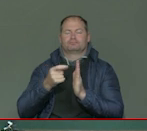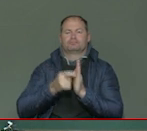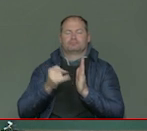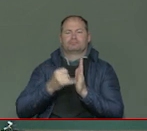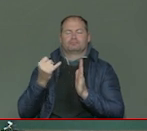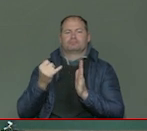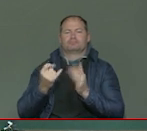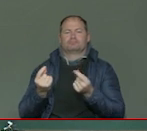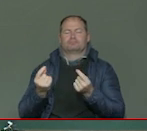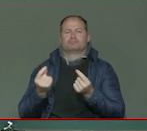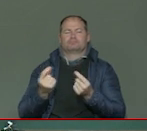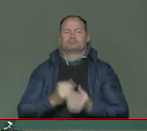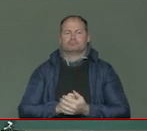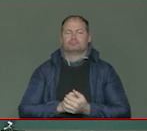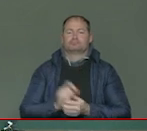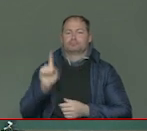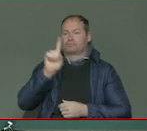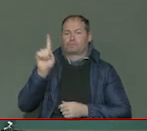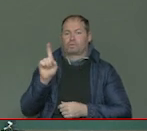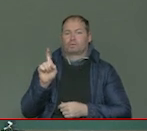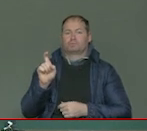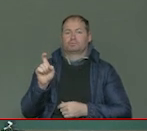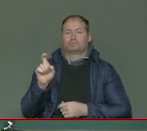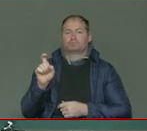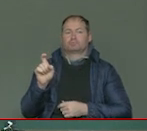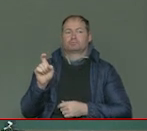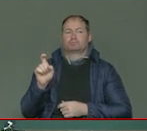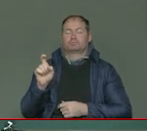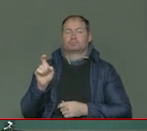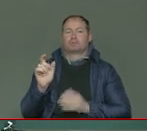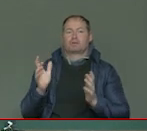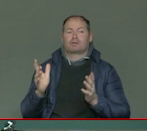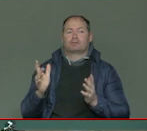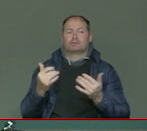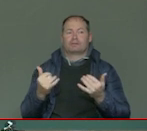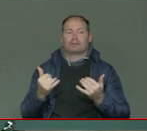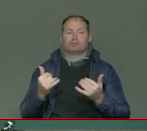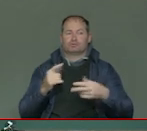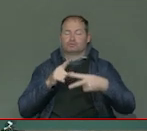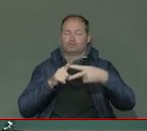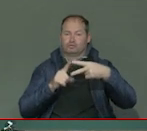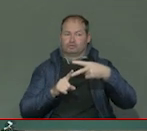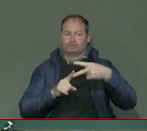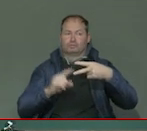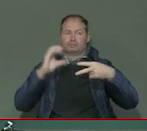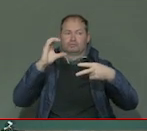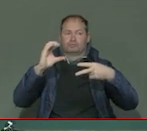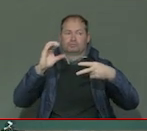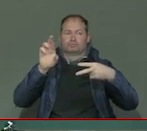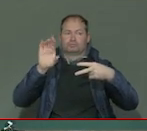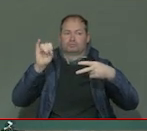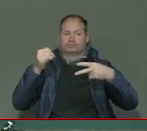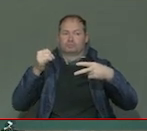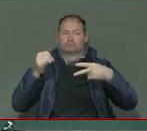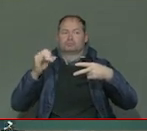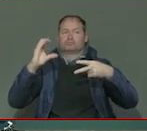this question. They can ask you to just get the totals of the CRJ and the CPJ, or they can ask you to draw